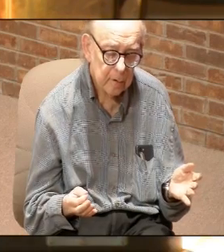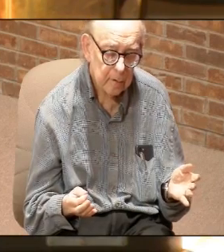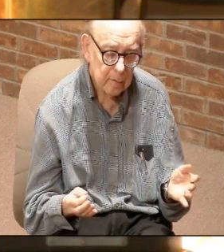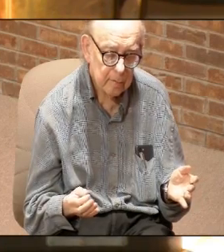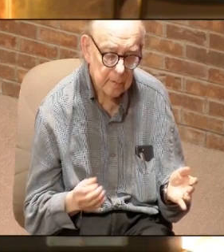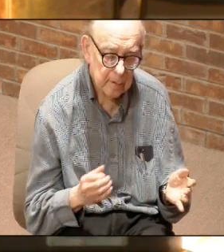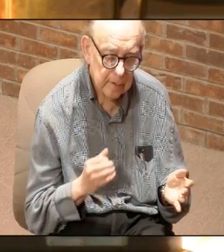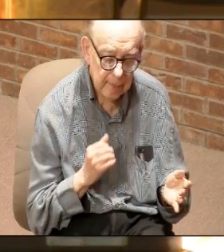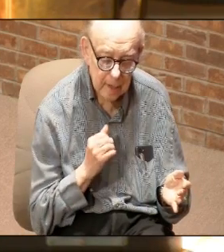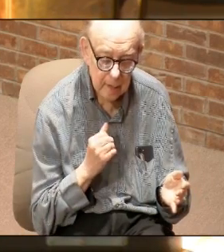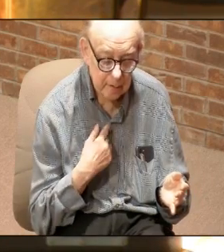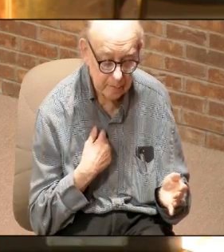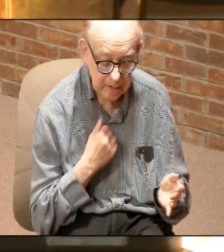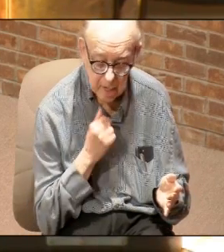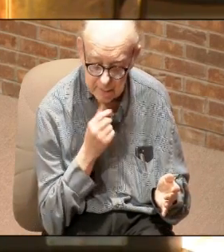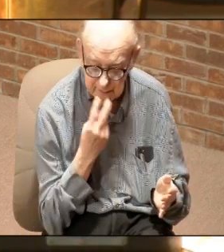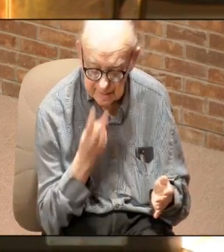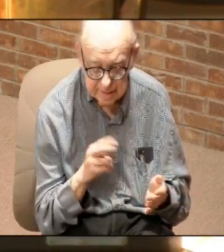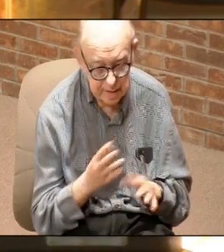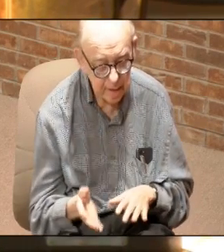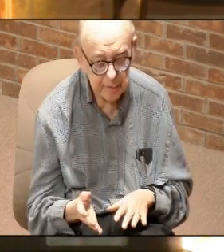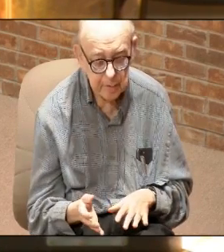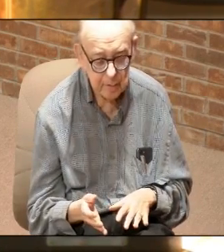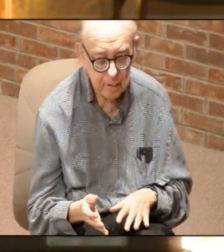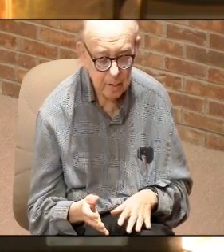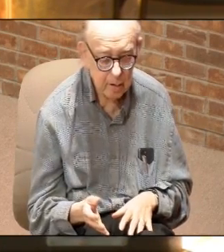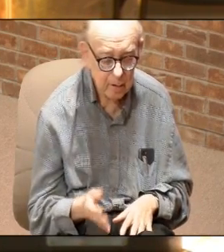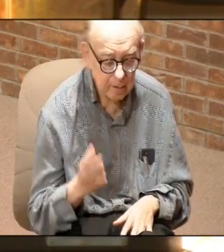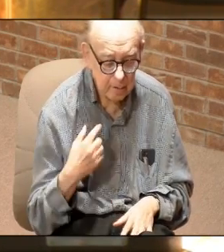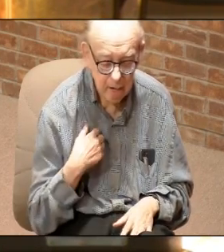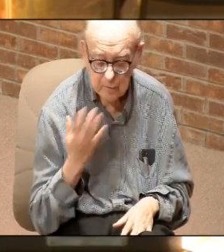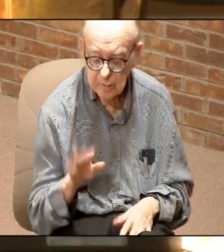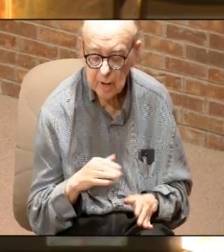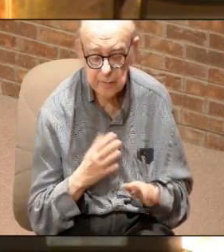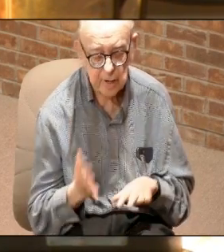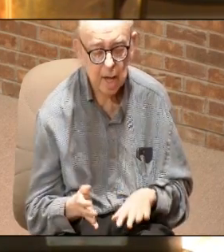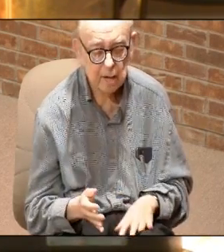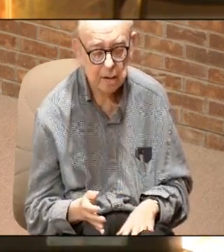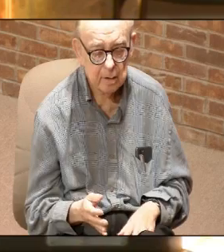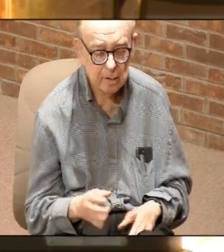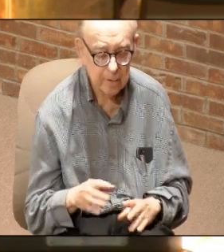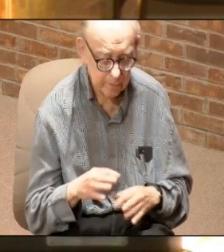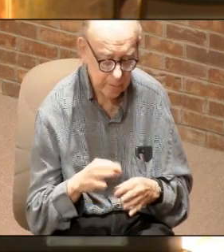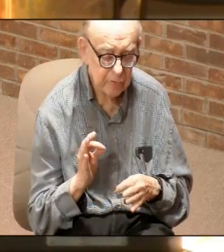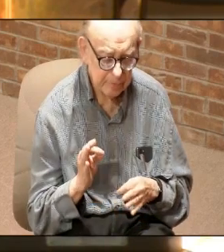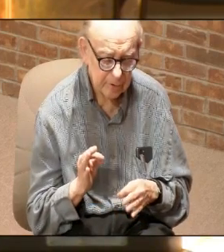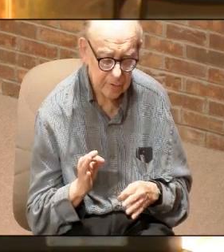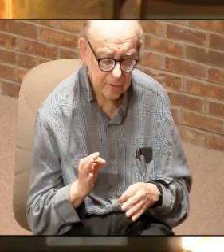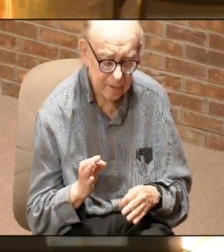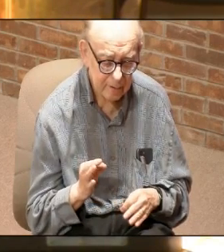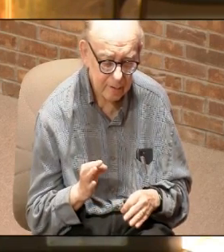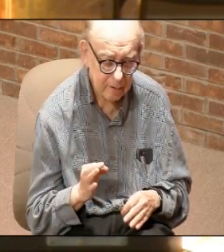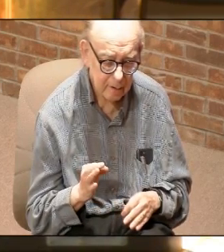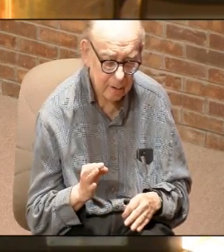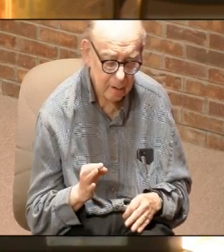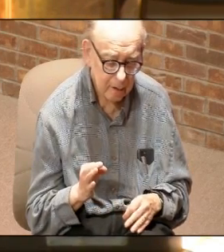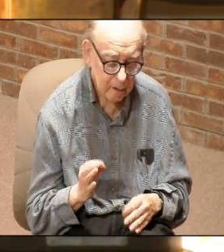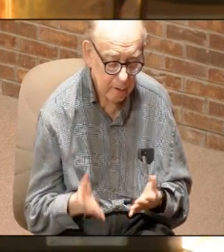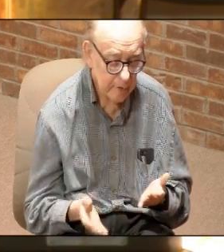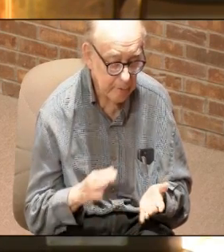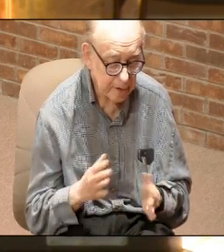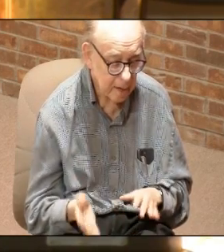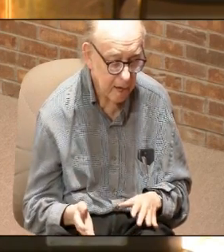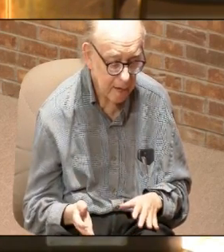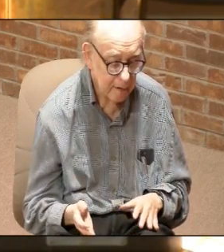I'm not going to see death. I will never die spiritually. I may